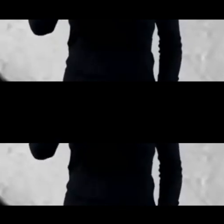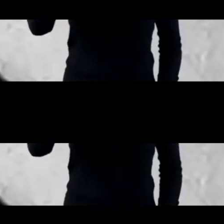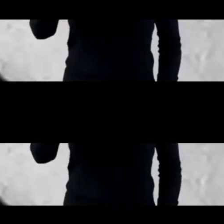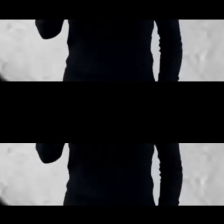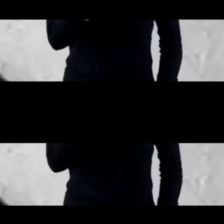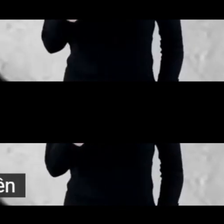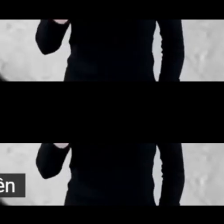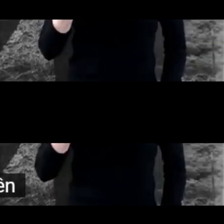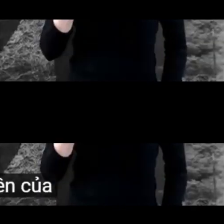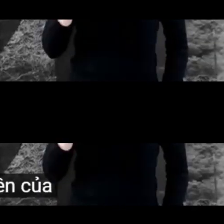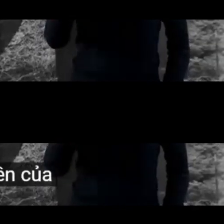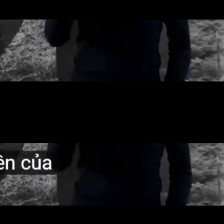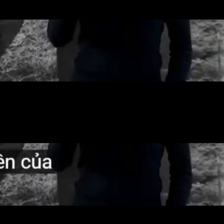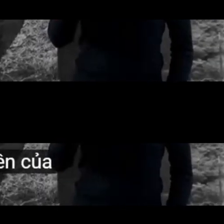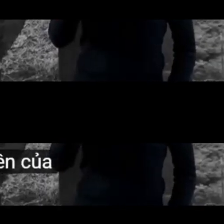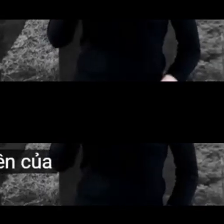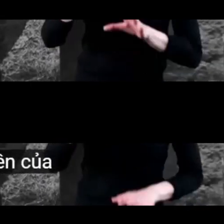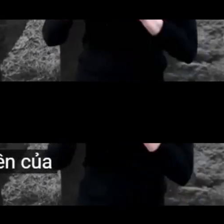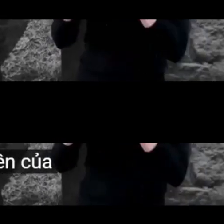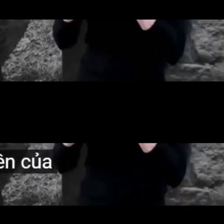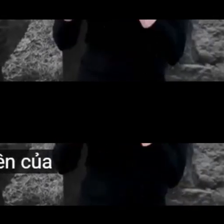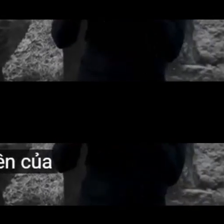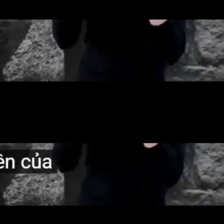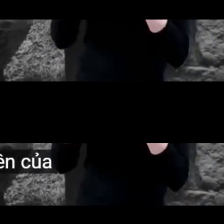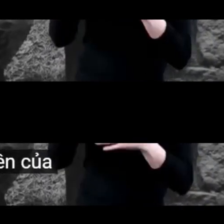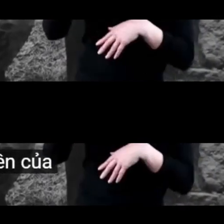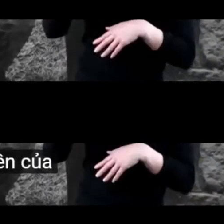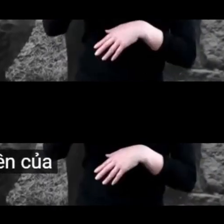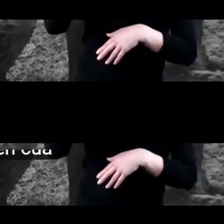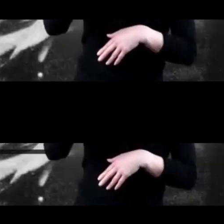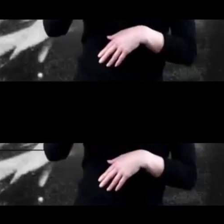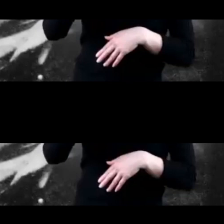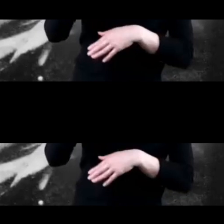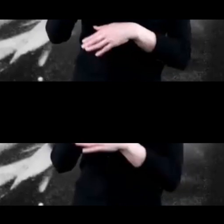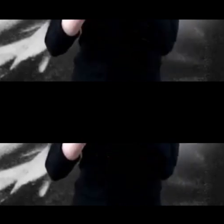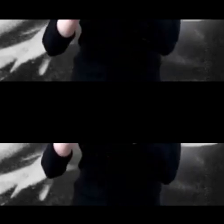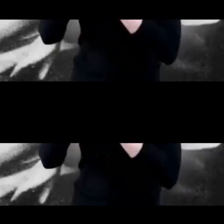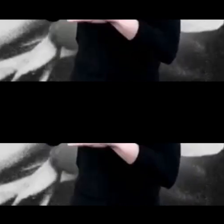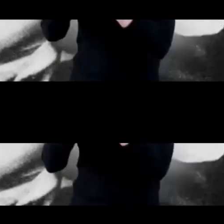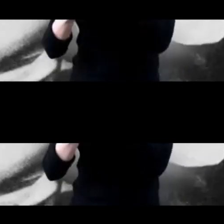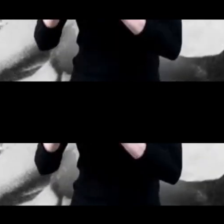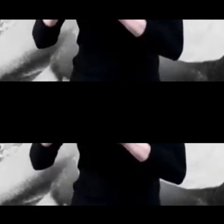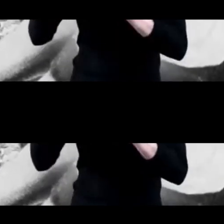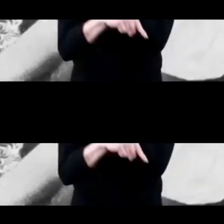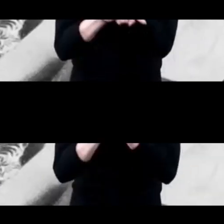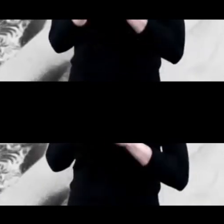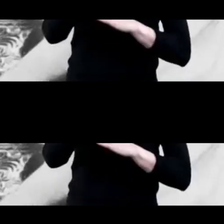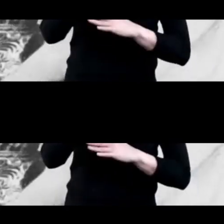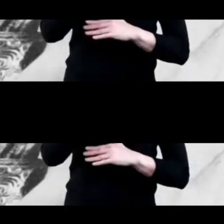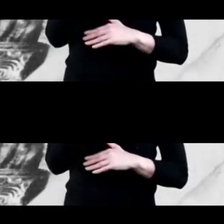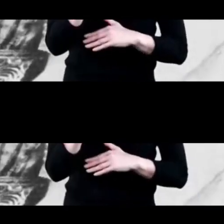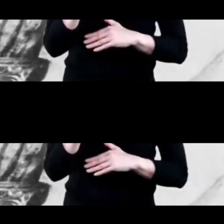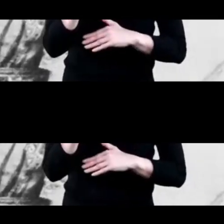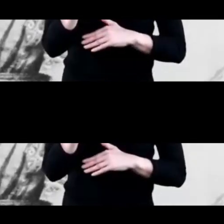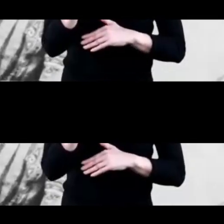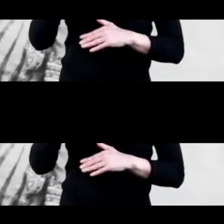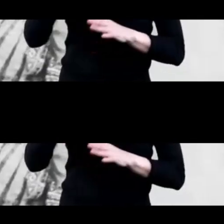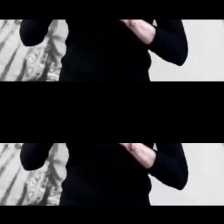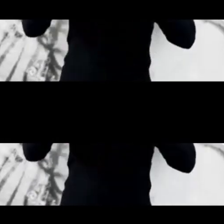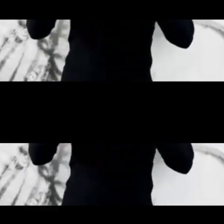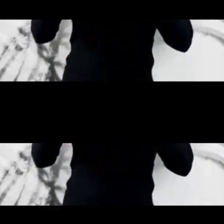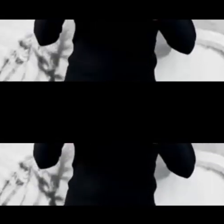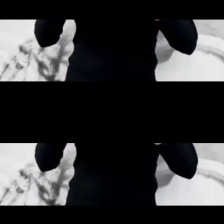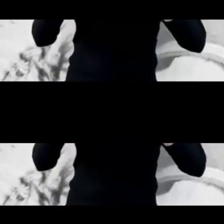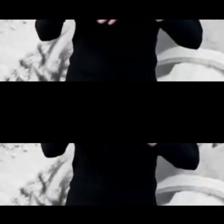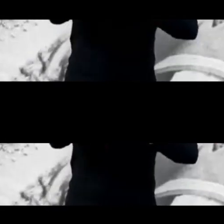Princip, a member of a terrorist group called the Black Hand, assassinated Franz Ferdinand, Archduke and heir to